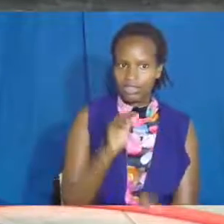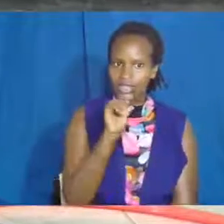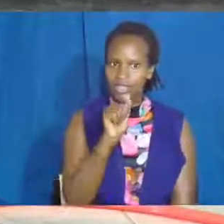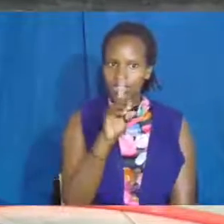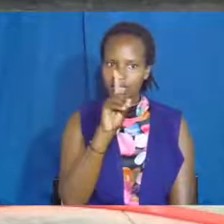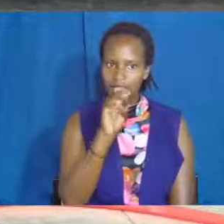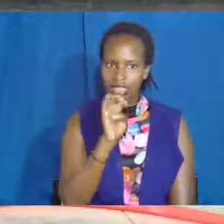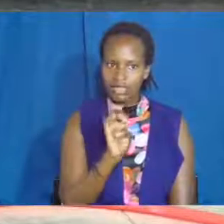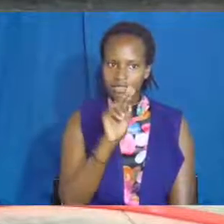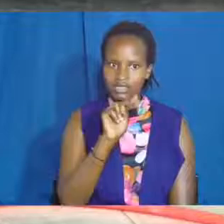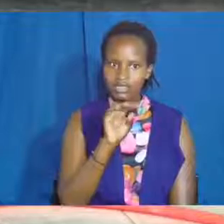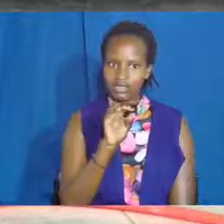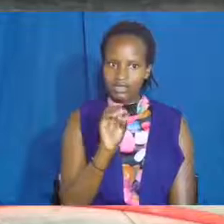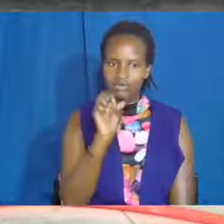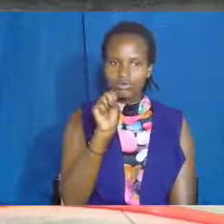adrenosine